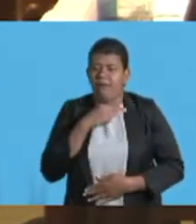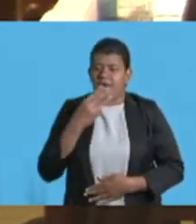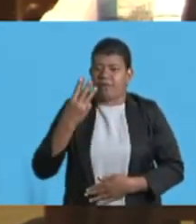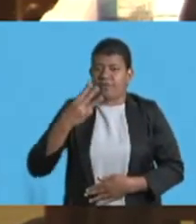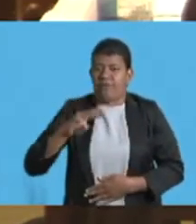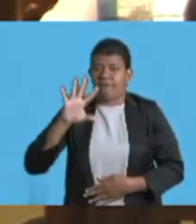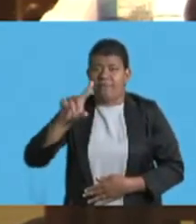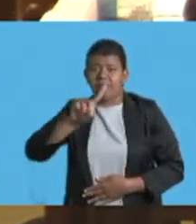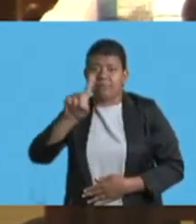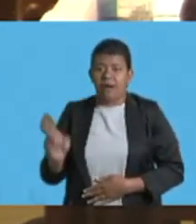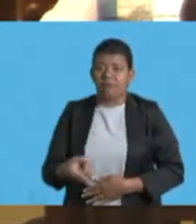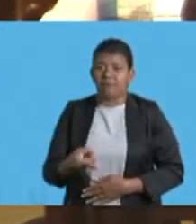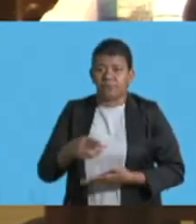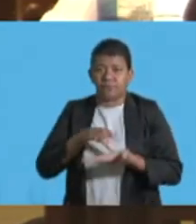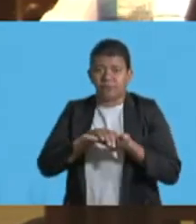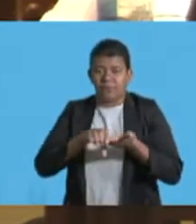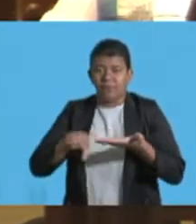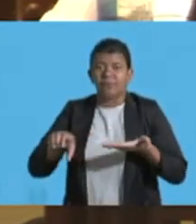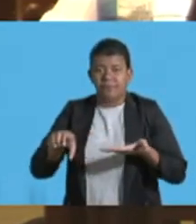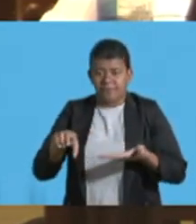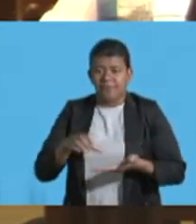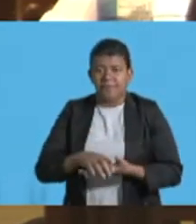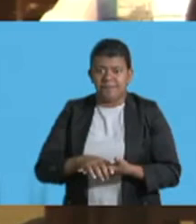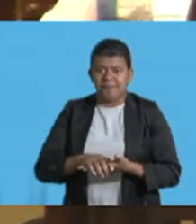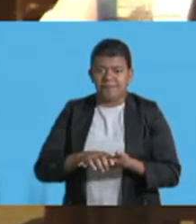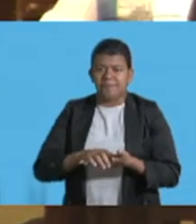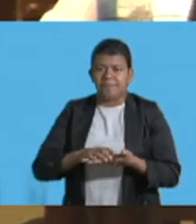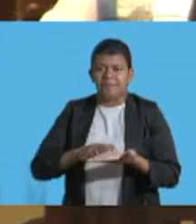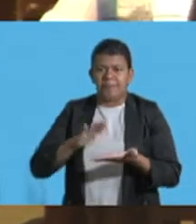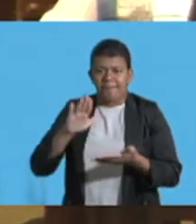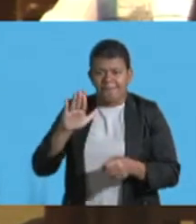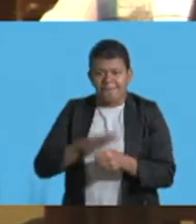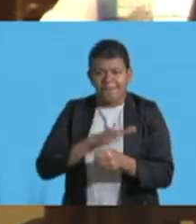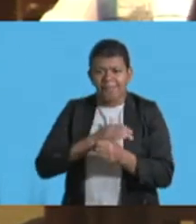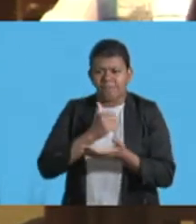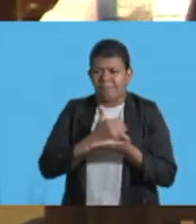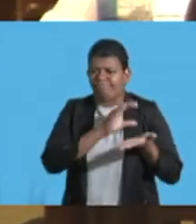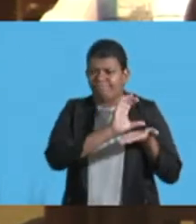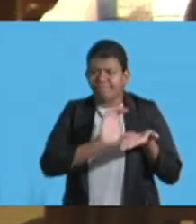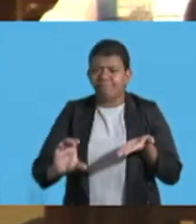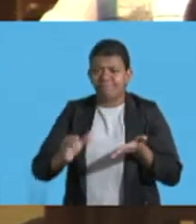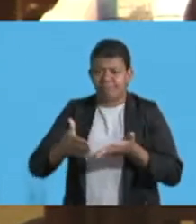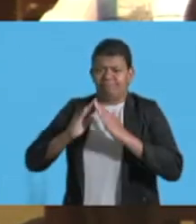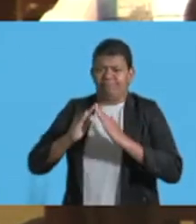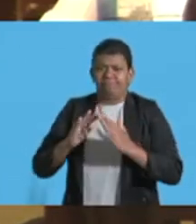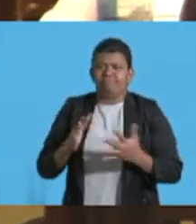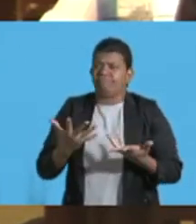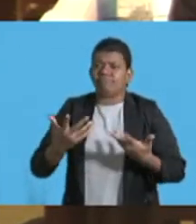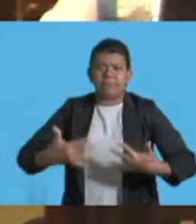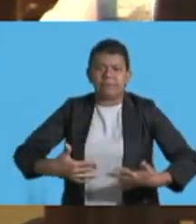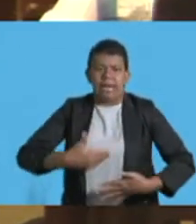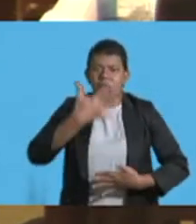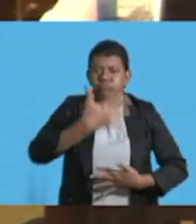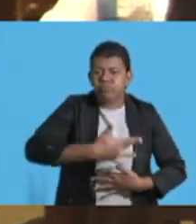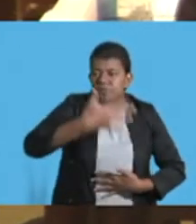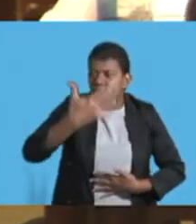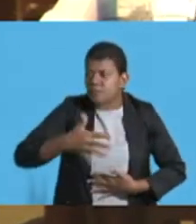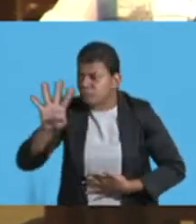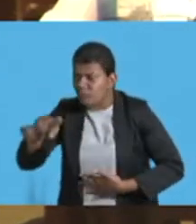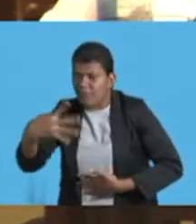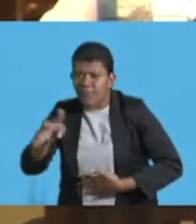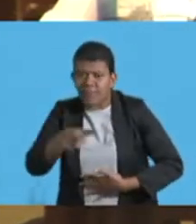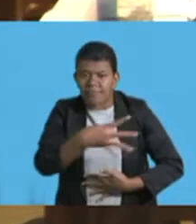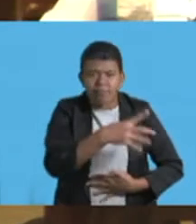$185,296 has been allocated to continue with the establishment of National Water Statistics Database. This is to